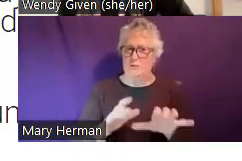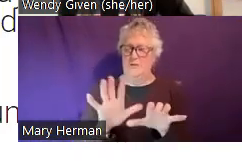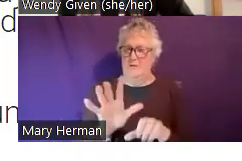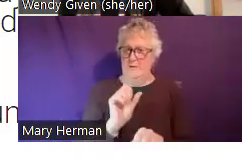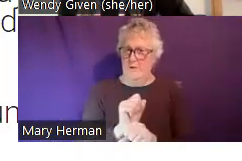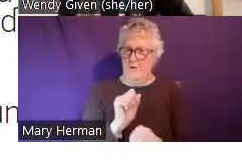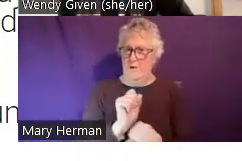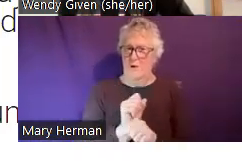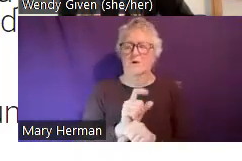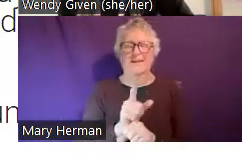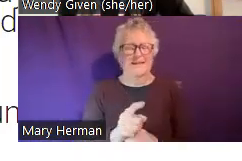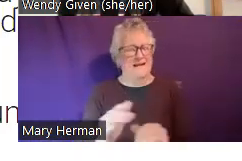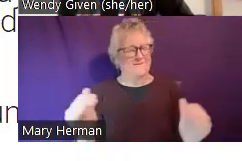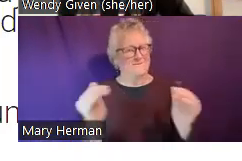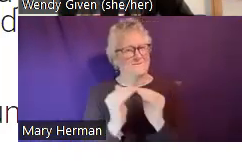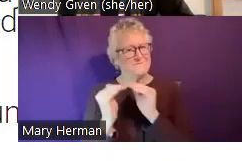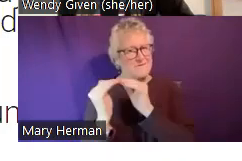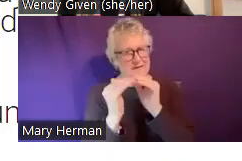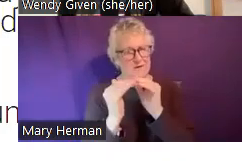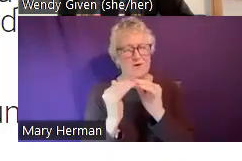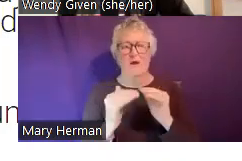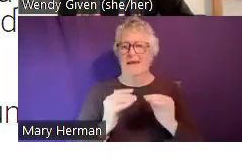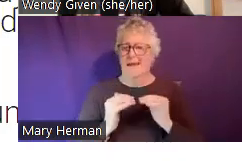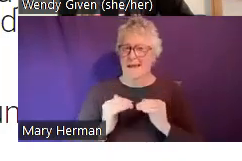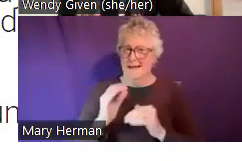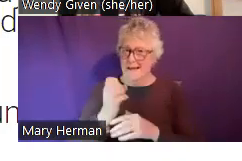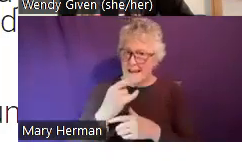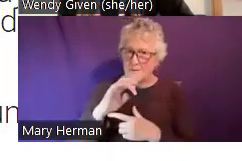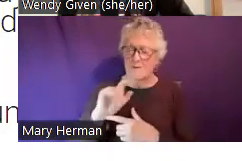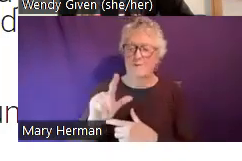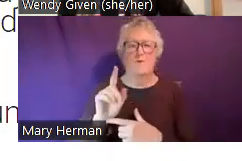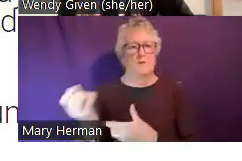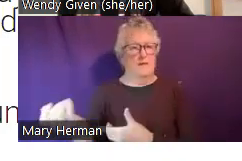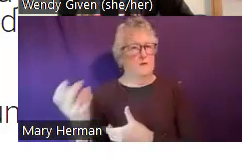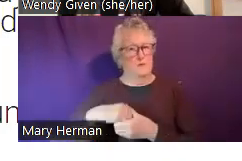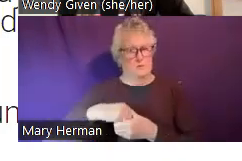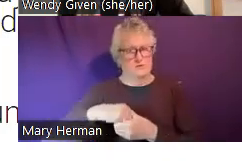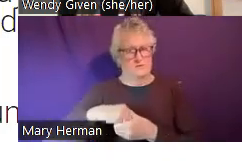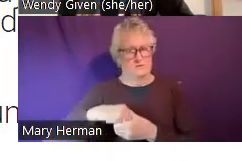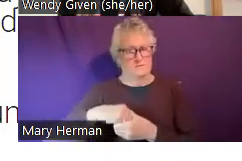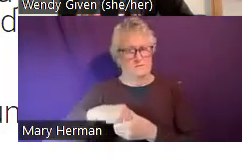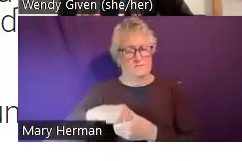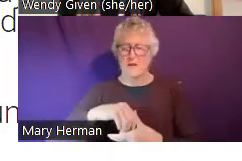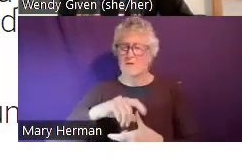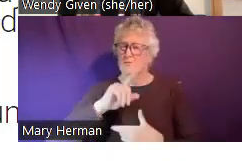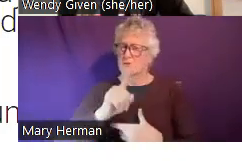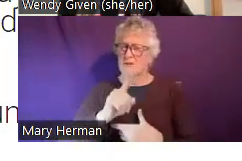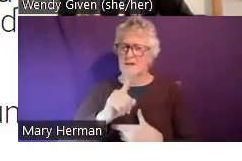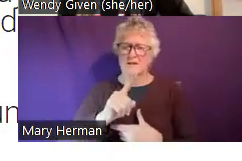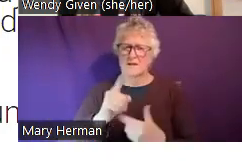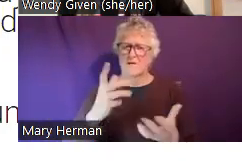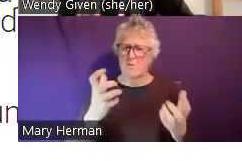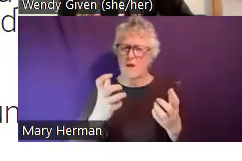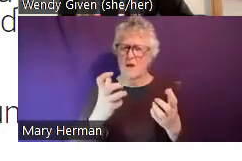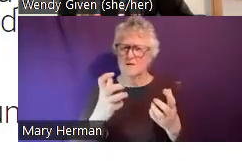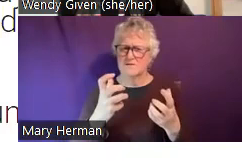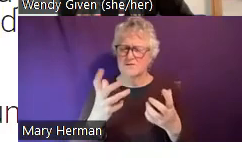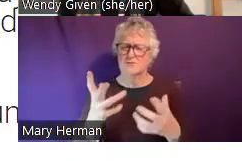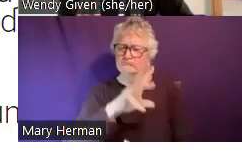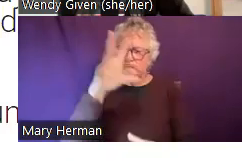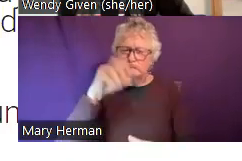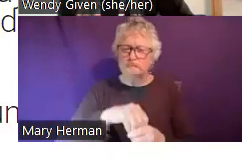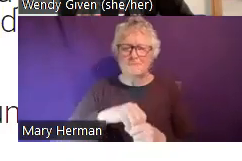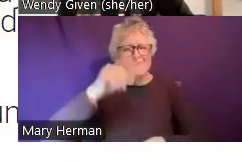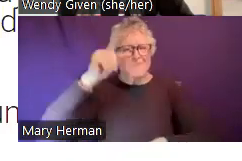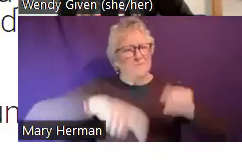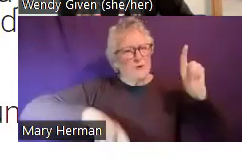and equitable inclusion. You know, they're really hoping to incorporate a variety of artistic